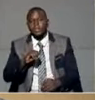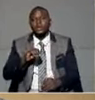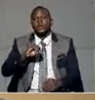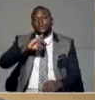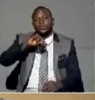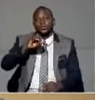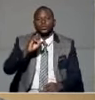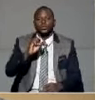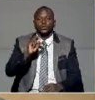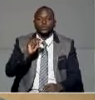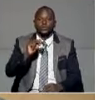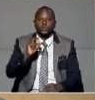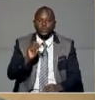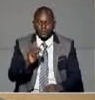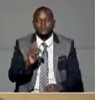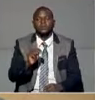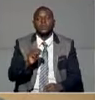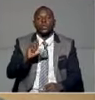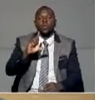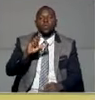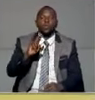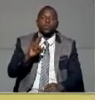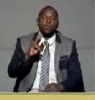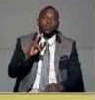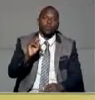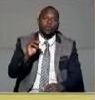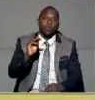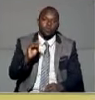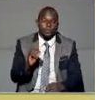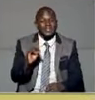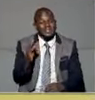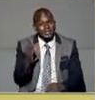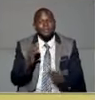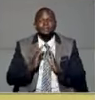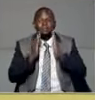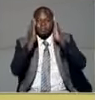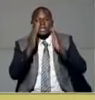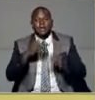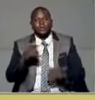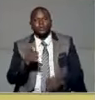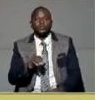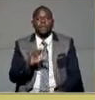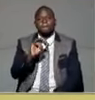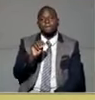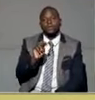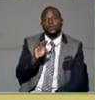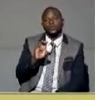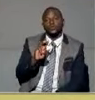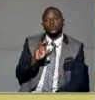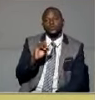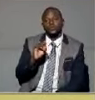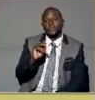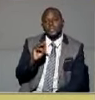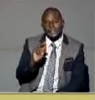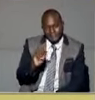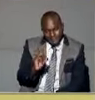martyr of the 20th century, the third Archbishop of Uganda, and I went to Mucheweni personally, presided over the